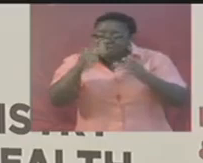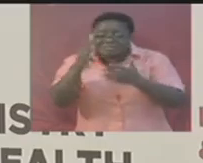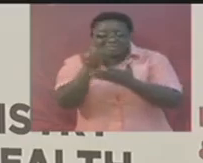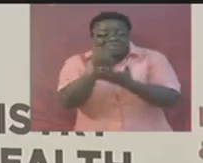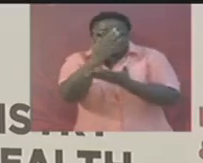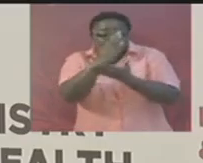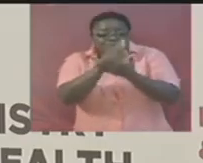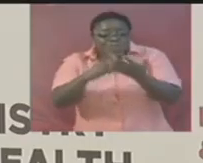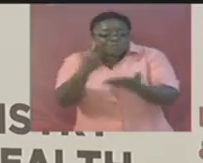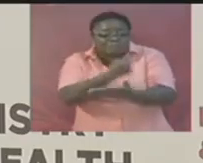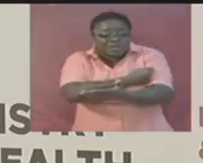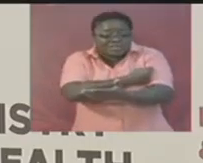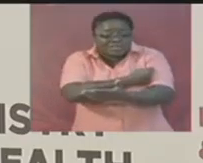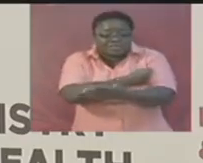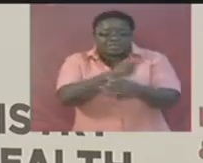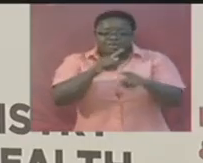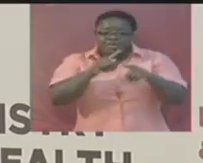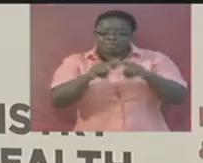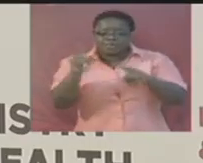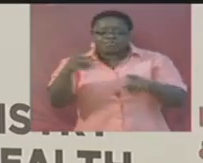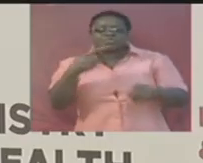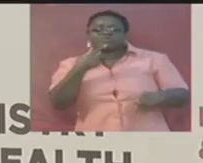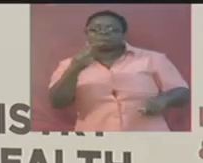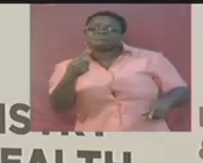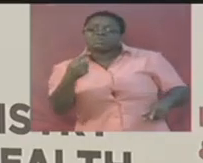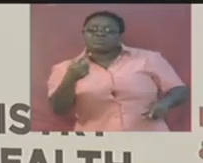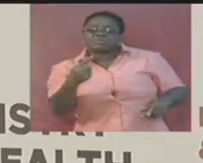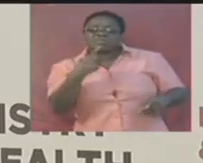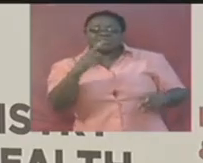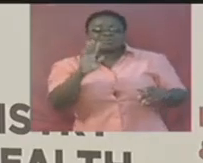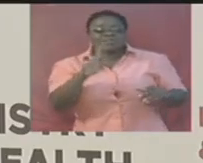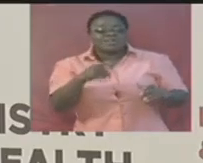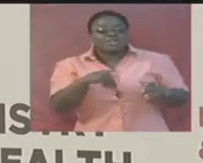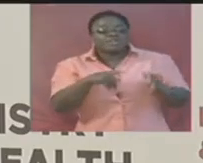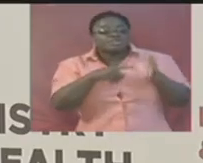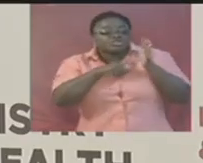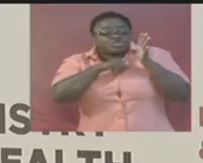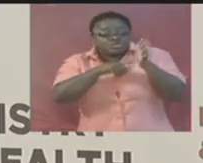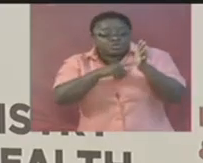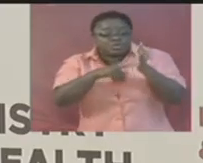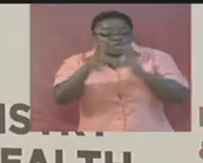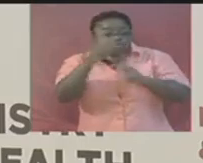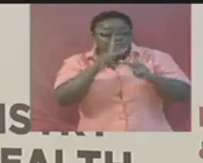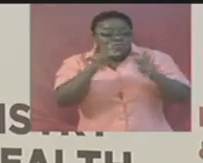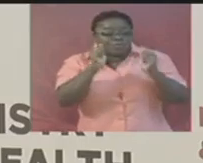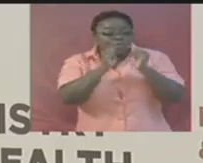what I'm saying is that I think that the evidence